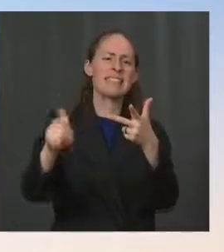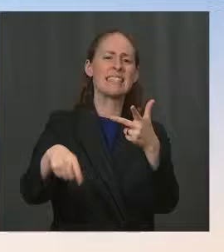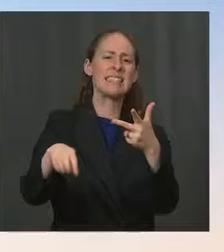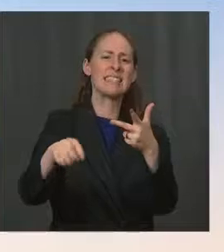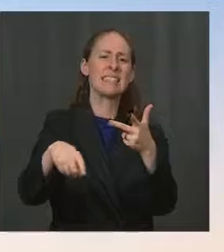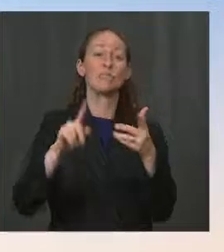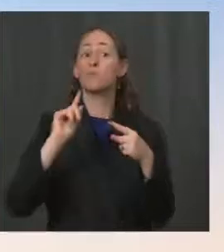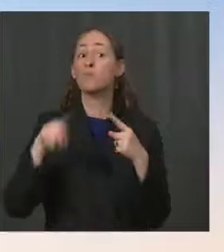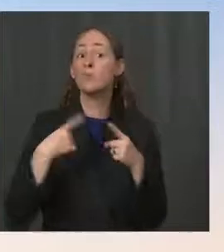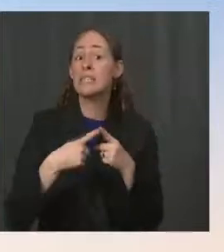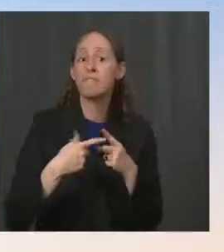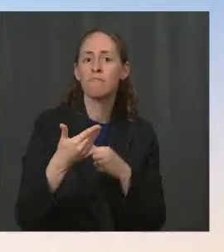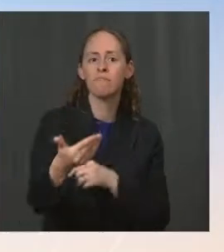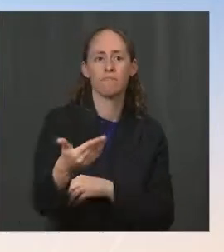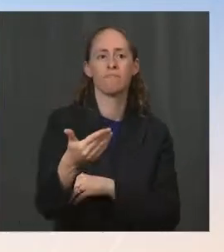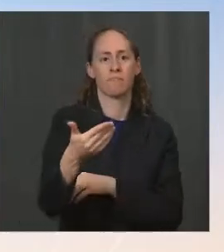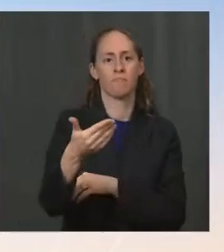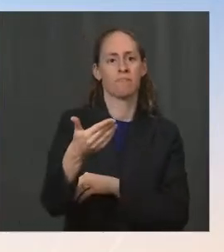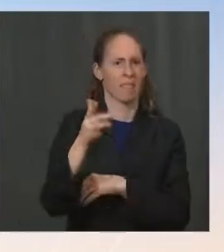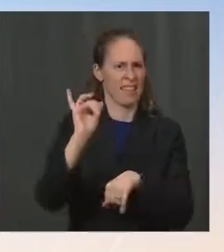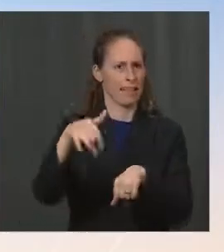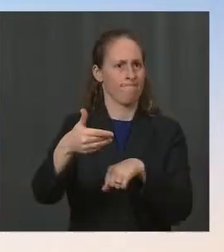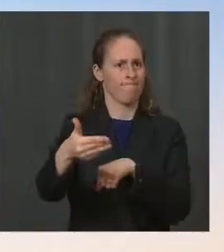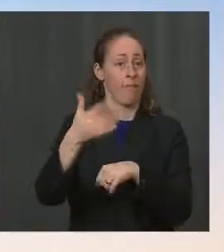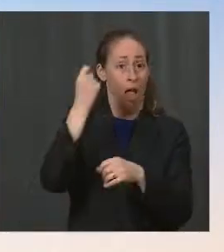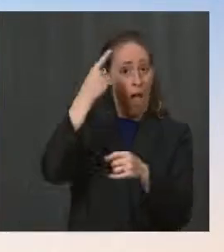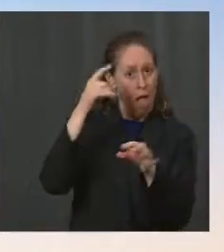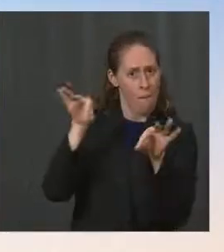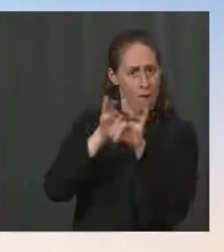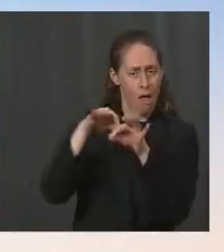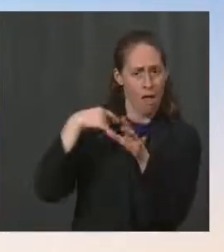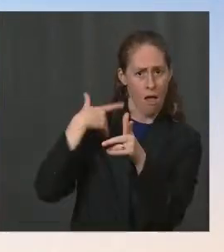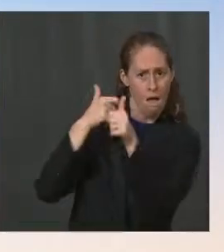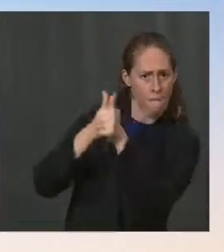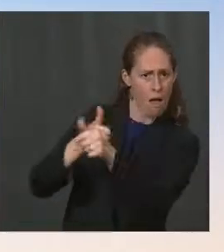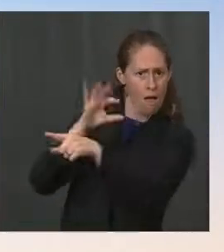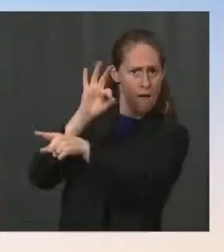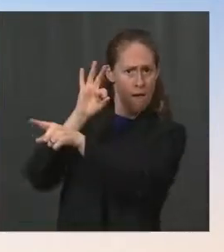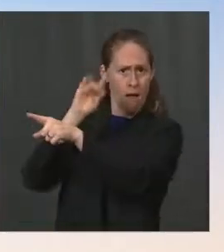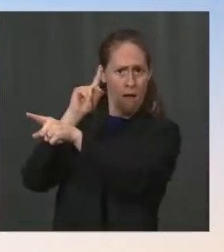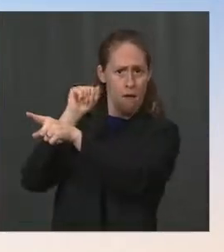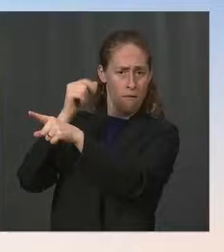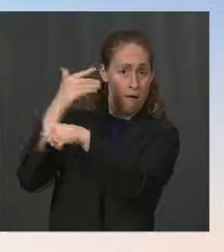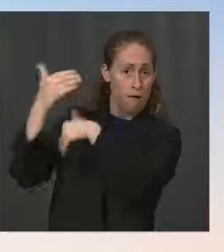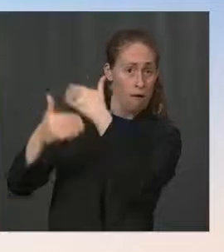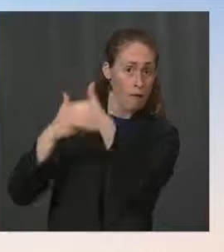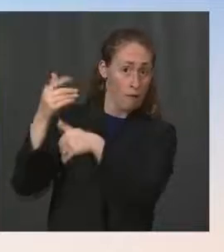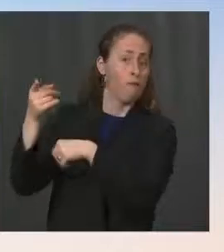subject, of course, to the FDA and CDC processes to continue. We also know that